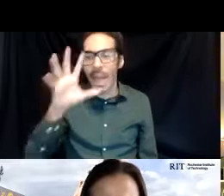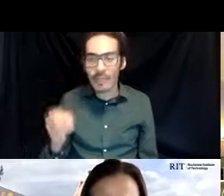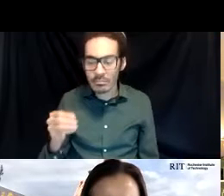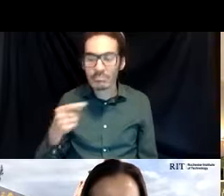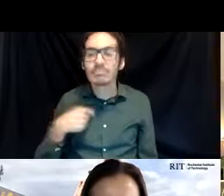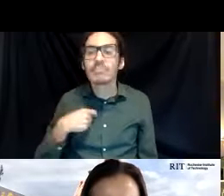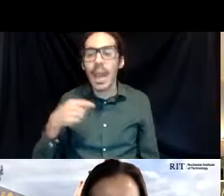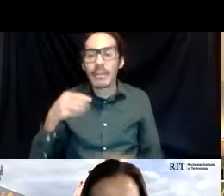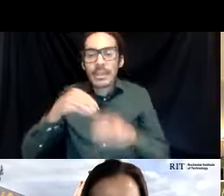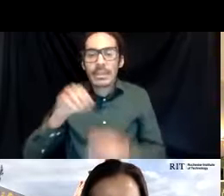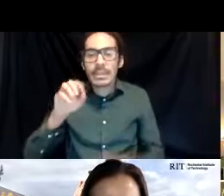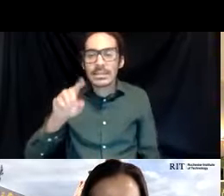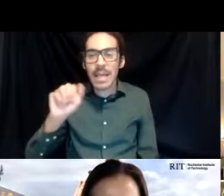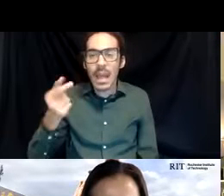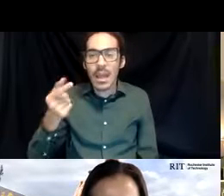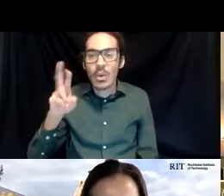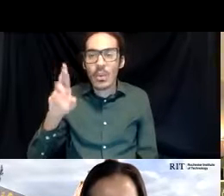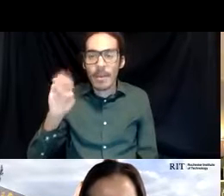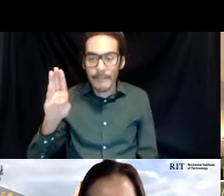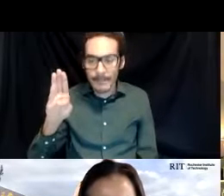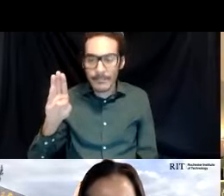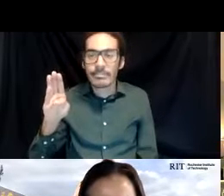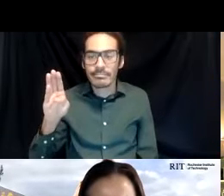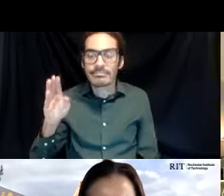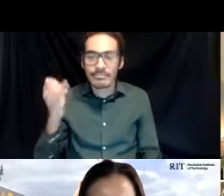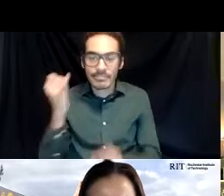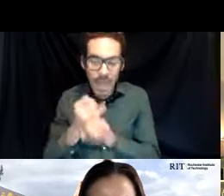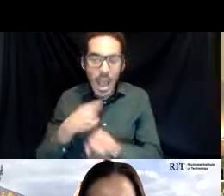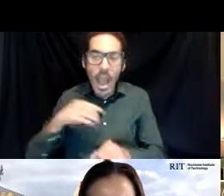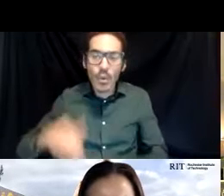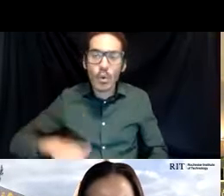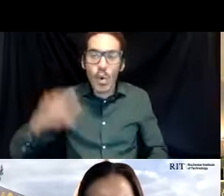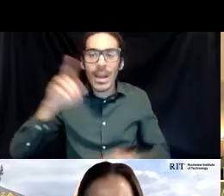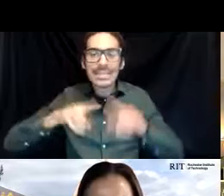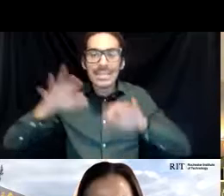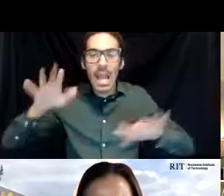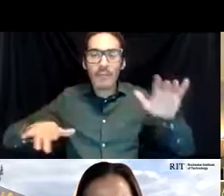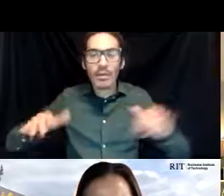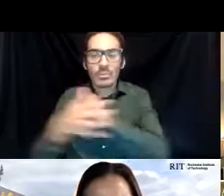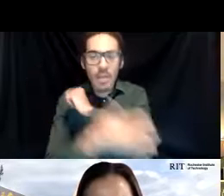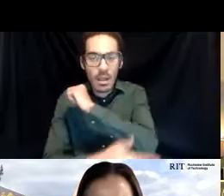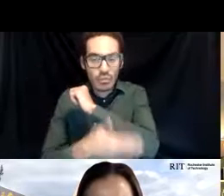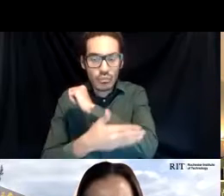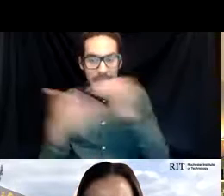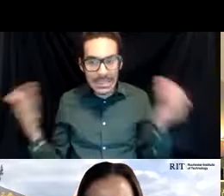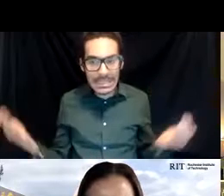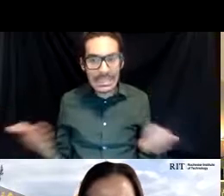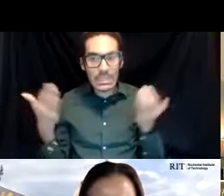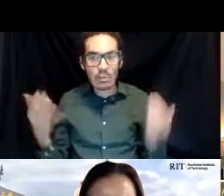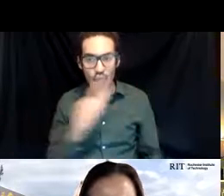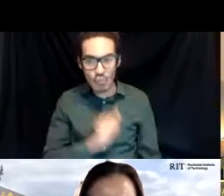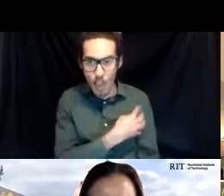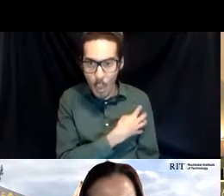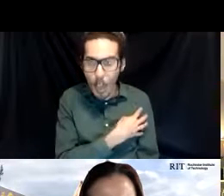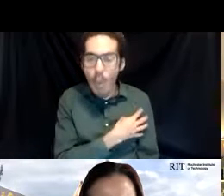Zagreb campus. And I obviously grew up in a very diverse country, and being here, I kind of guess it's a